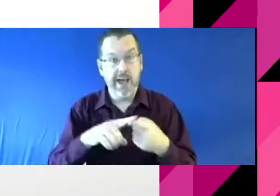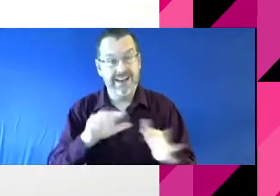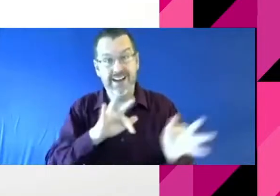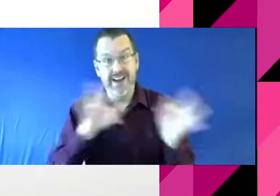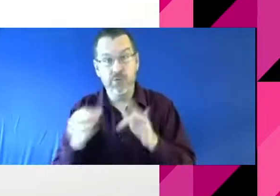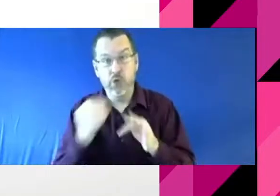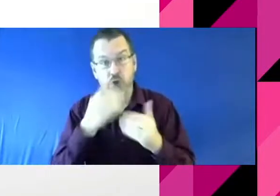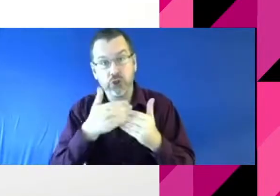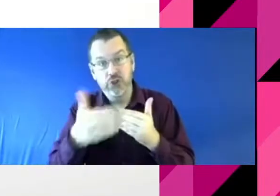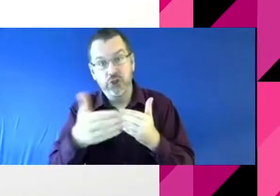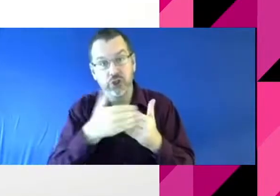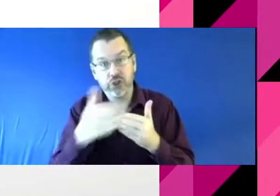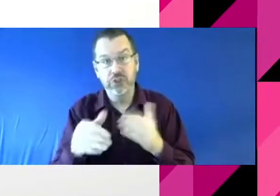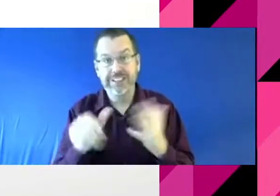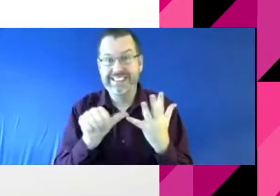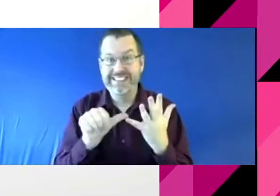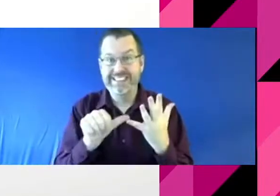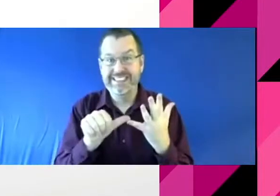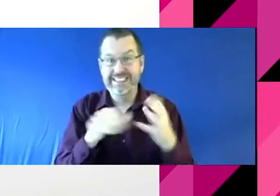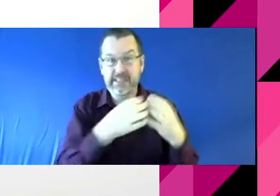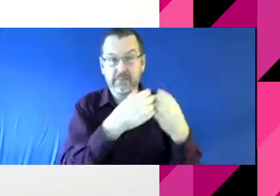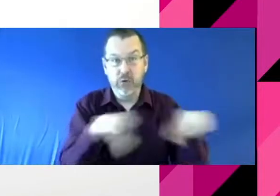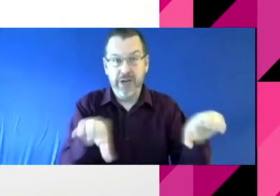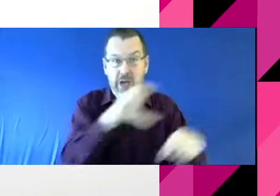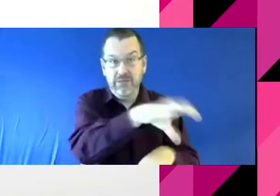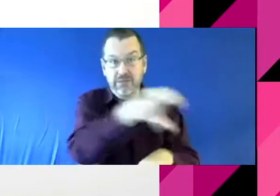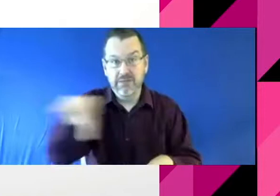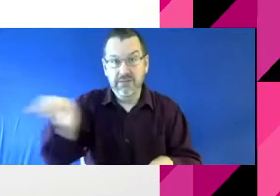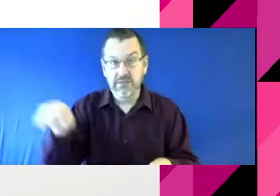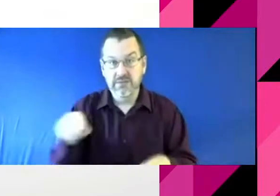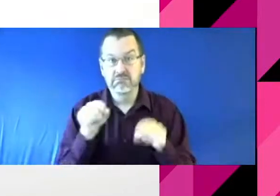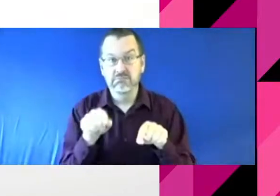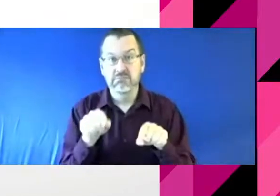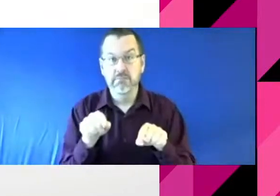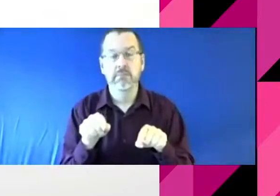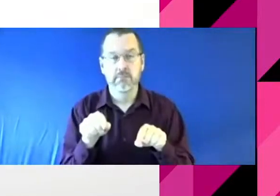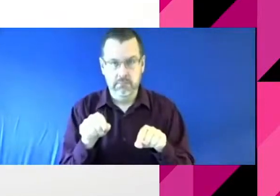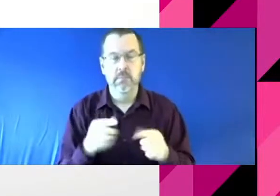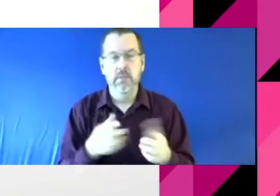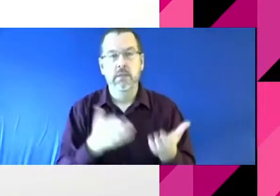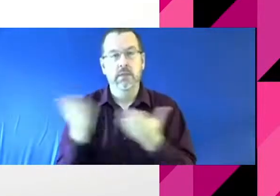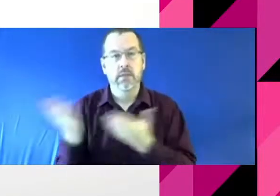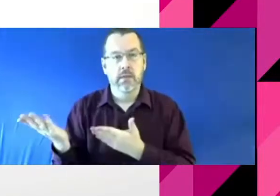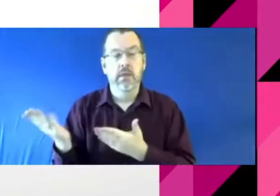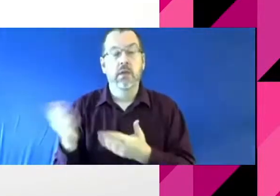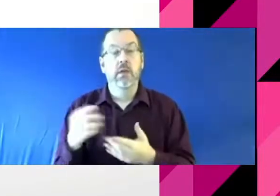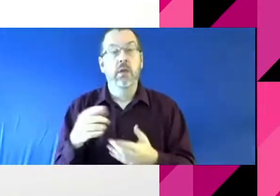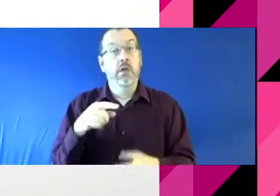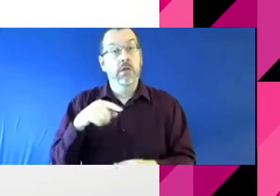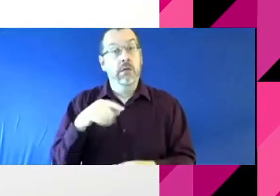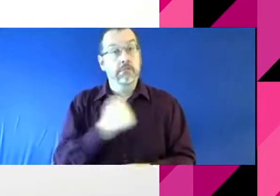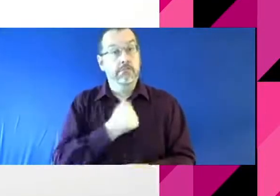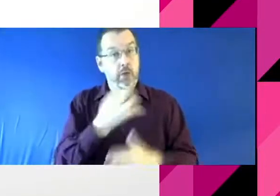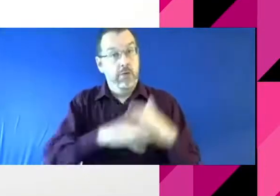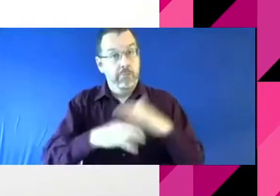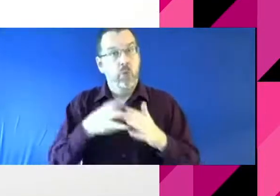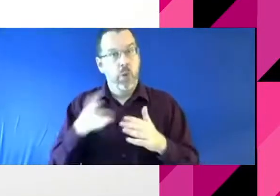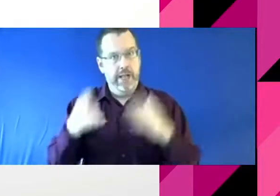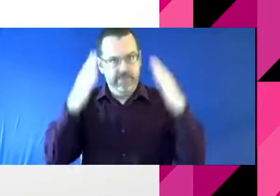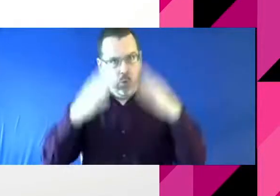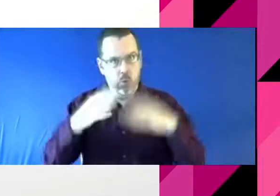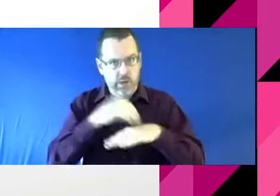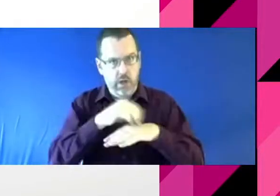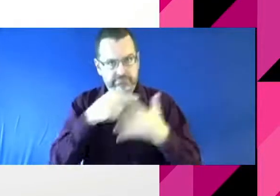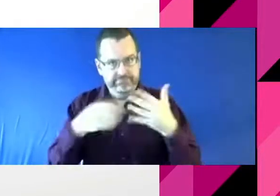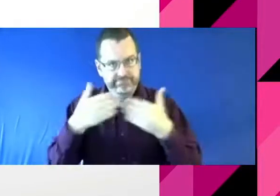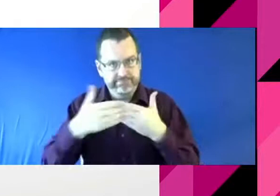the six breakout sessions this afternoon, are matters which my department is keen to address over the lifetime of this government. There are a number of